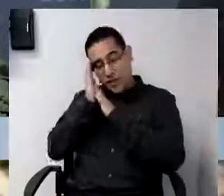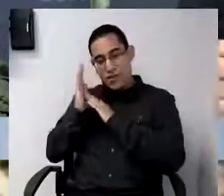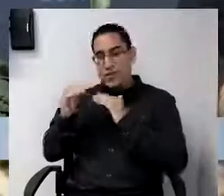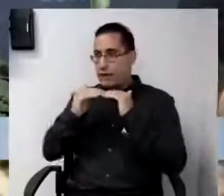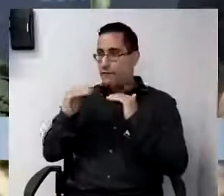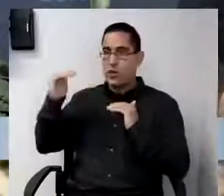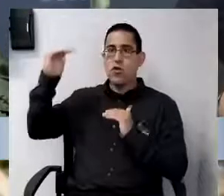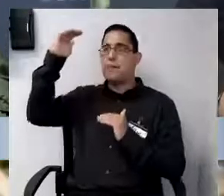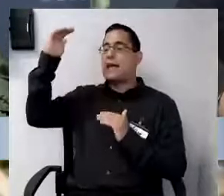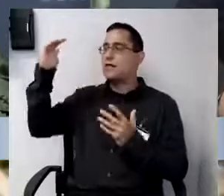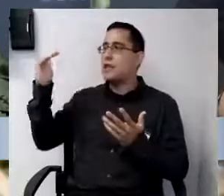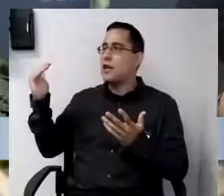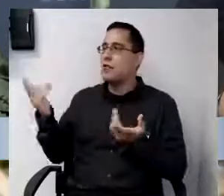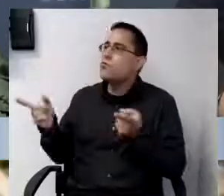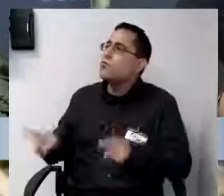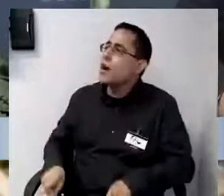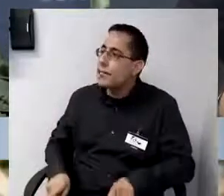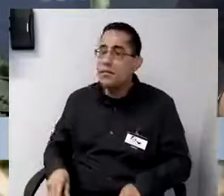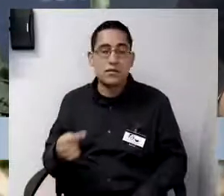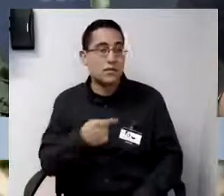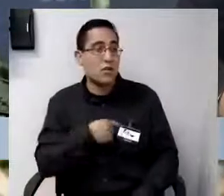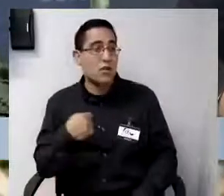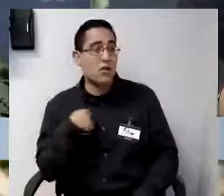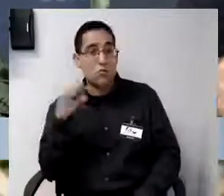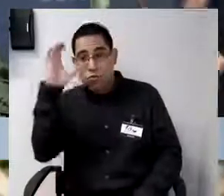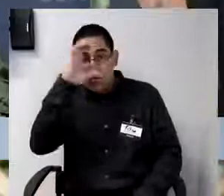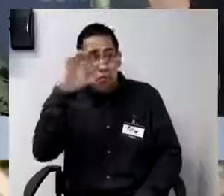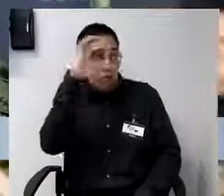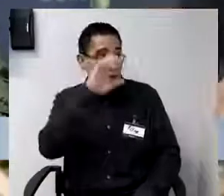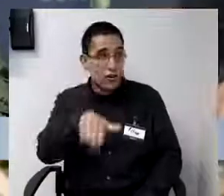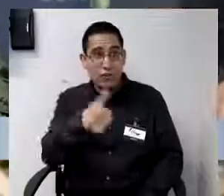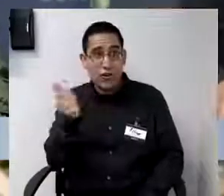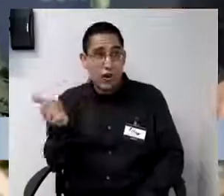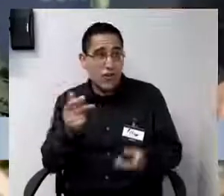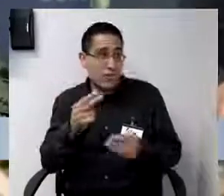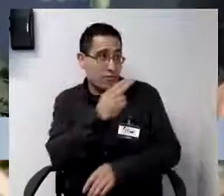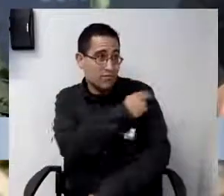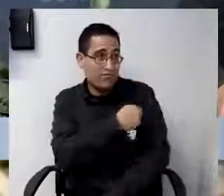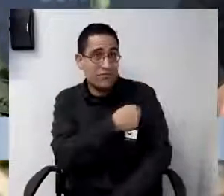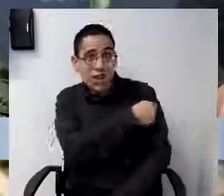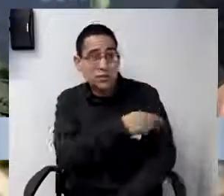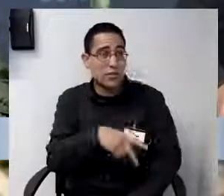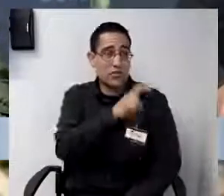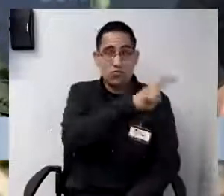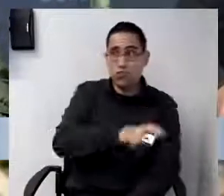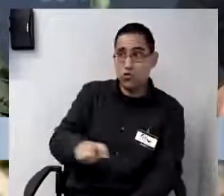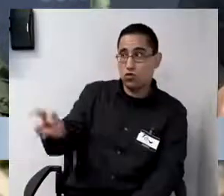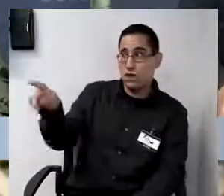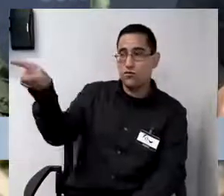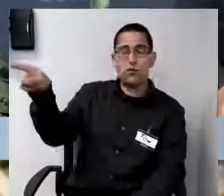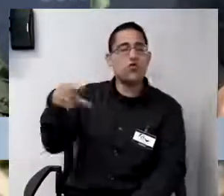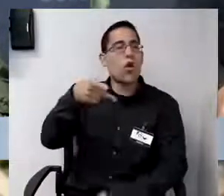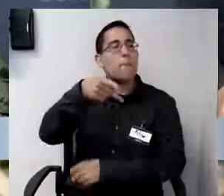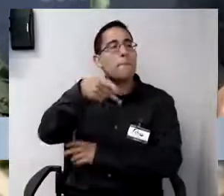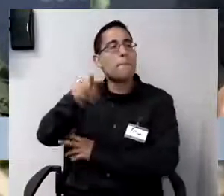Well, we look for other places to place the patients. We transfer them to the Porterville Development